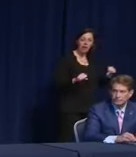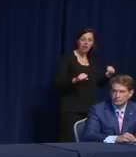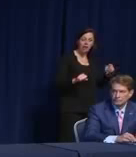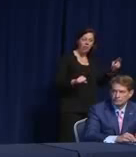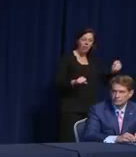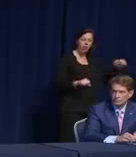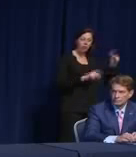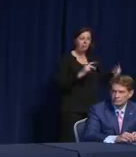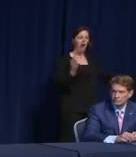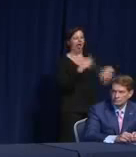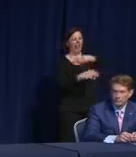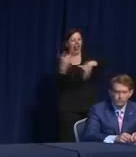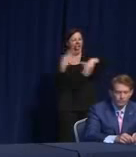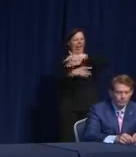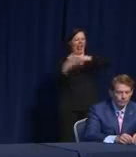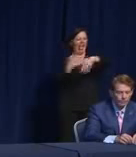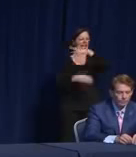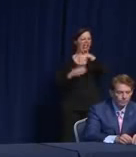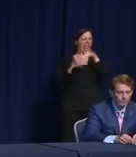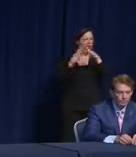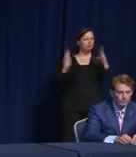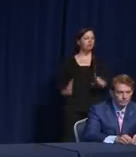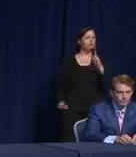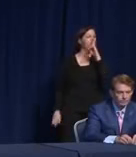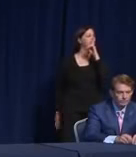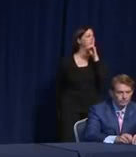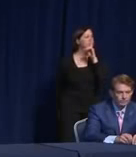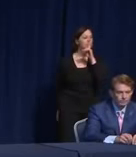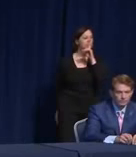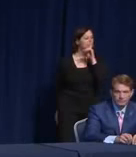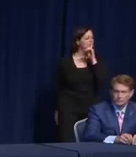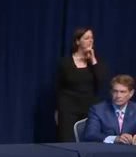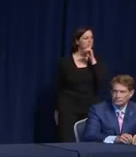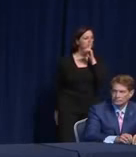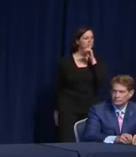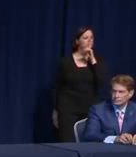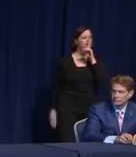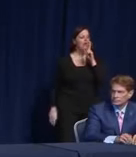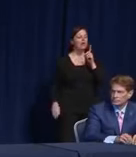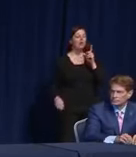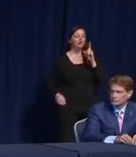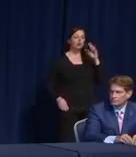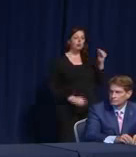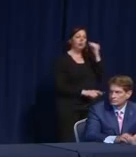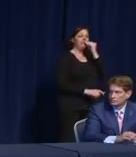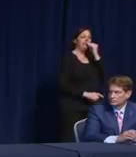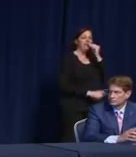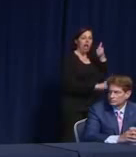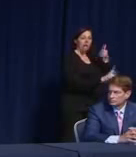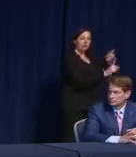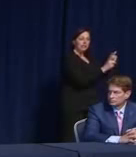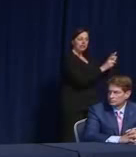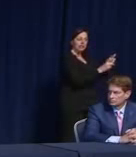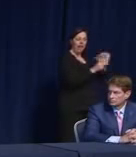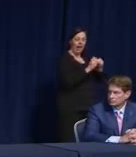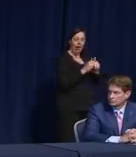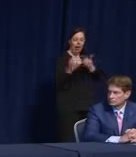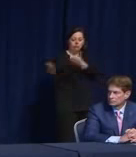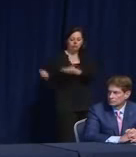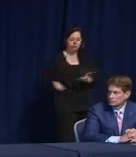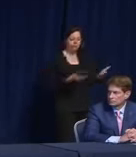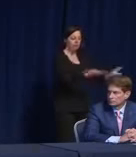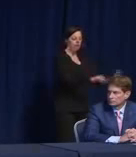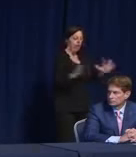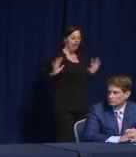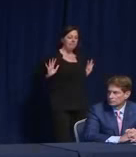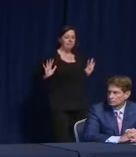be mixing with anyone else in the home. Food should be delivered carefully. It even suggests that food